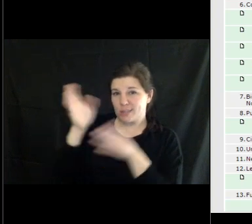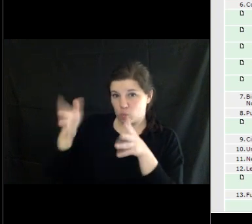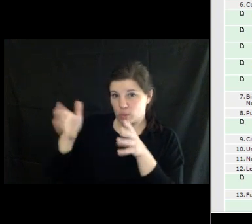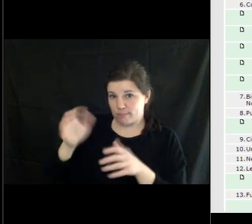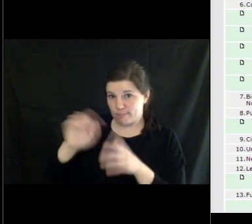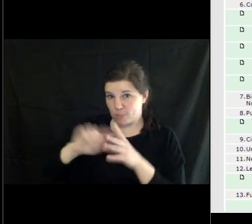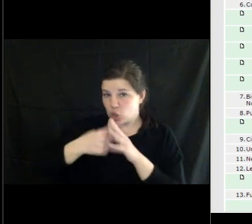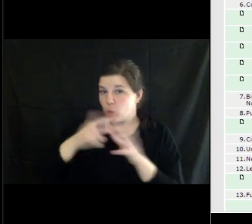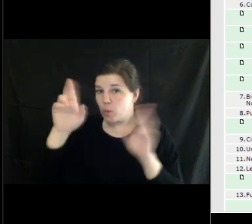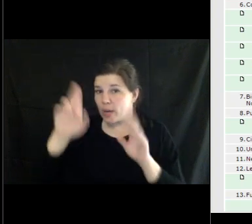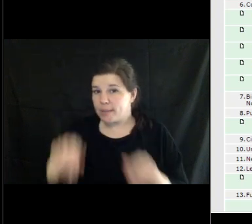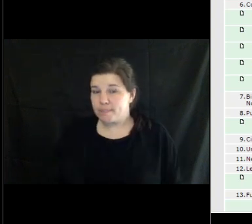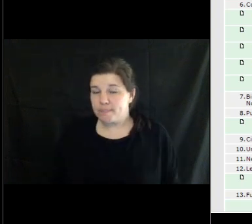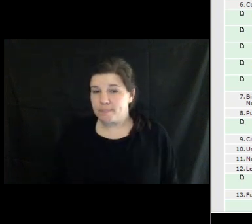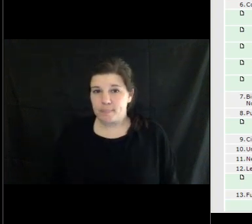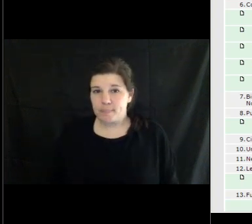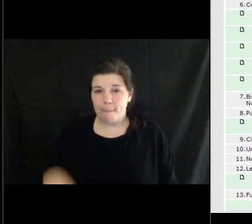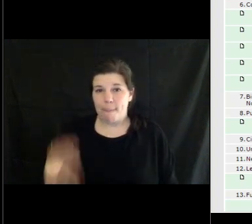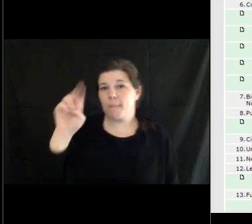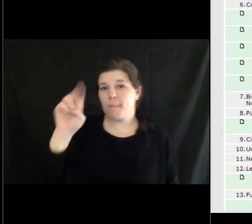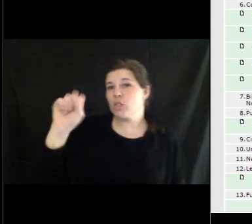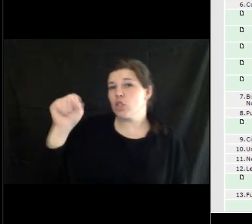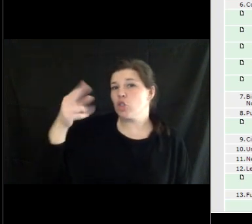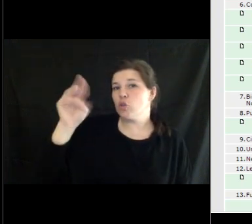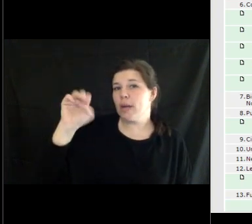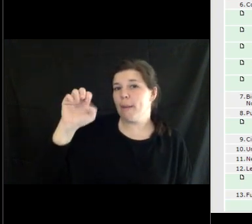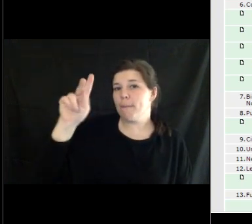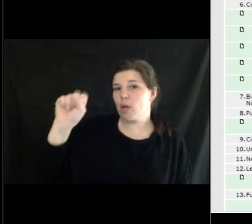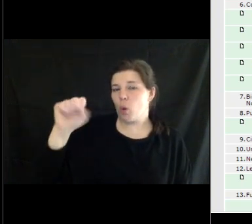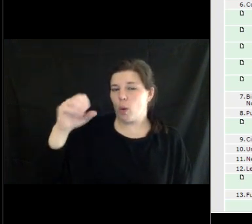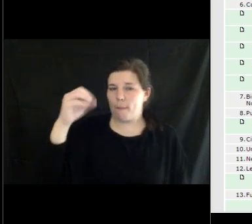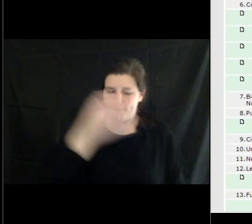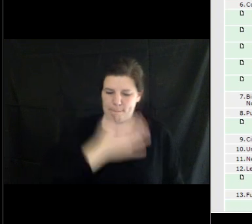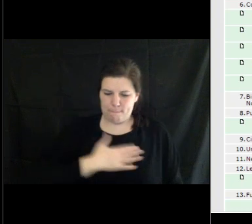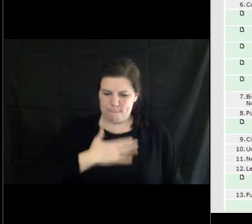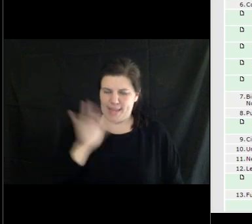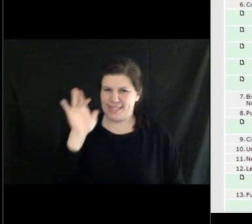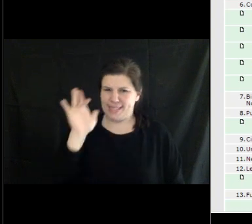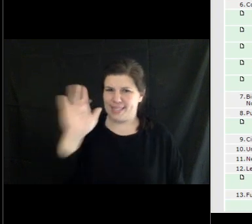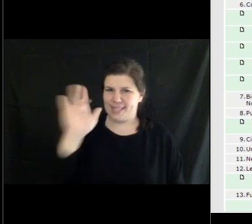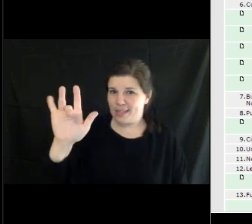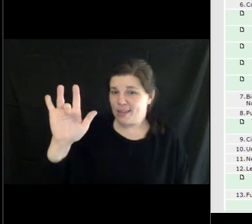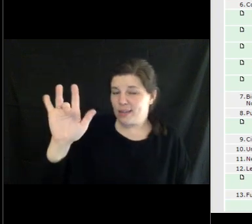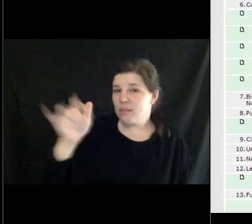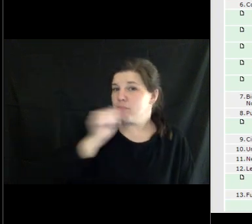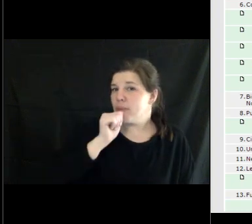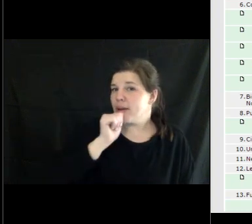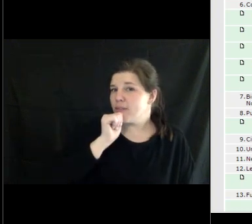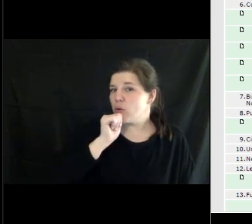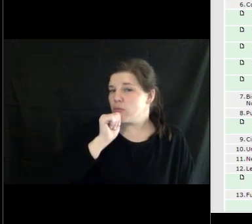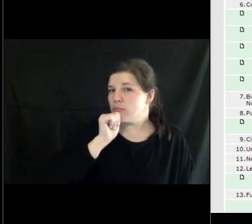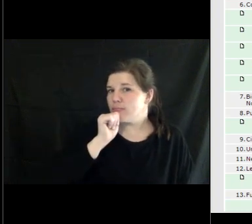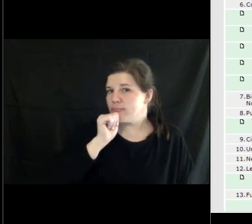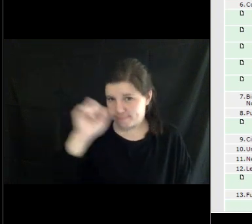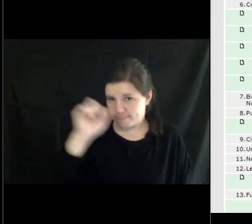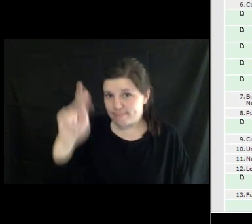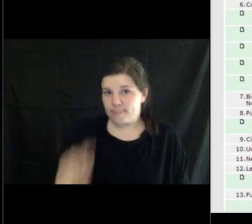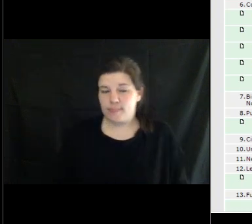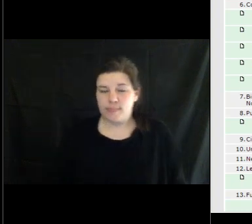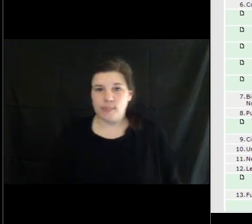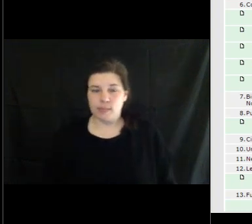ready. Mr. Schramko, you're currently self-muted. If you could press the microphone button on your GoToWebinar interface. There you go. Hello? Thank you. Can you